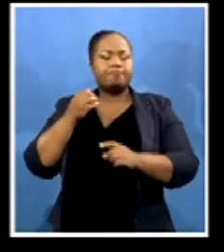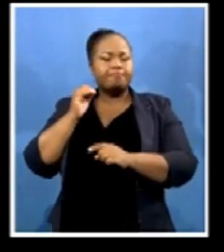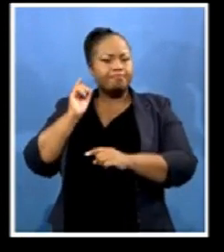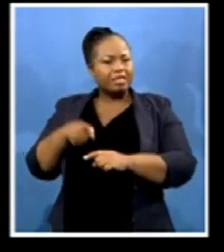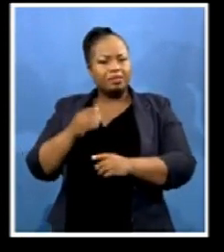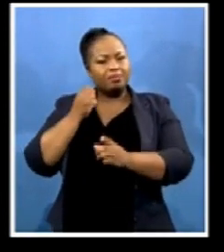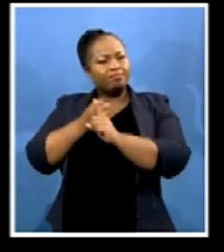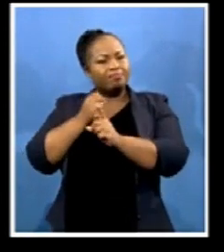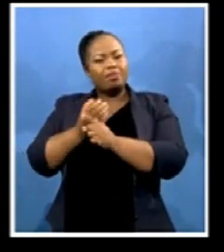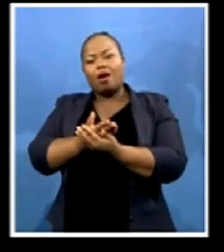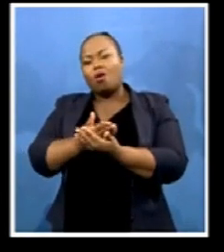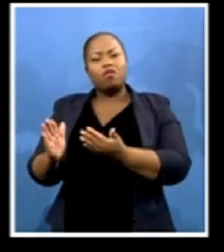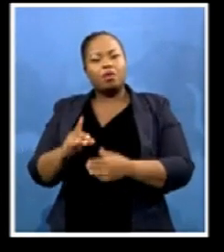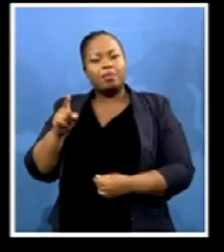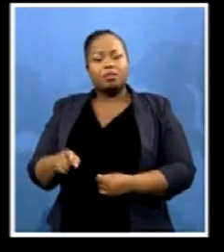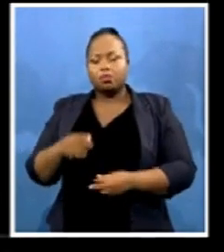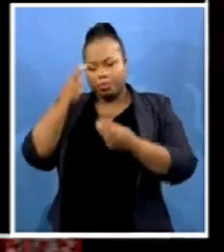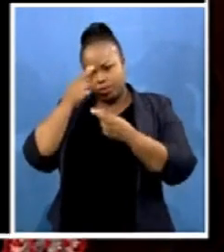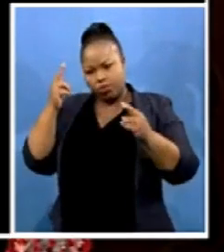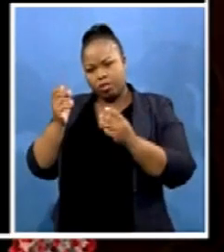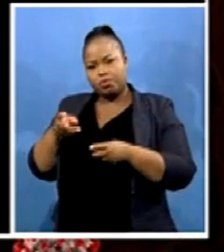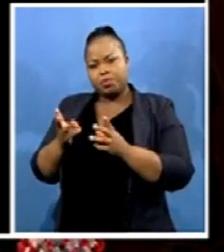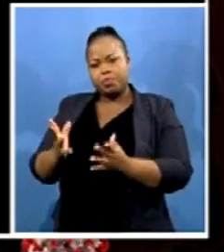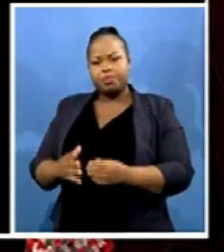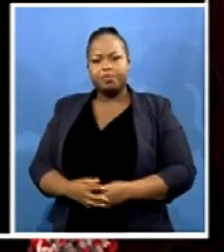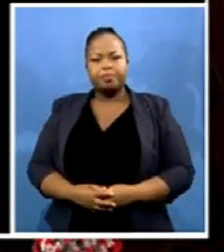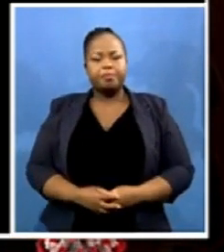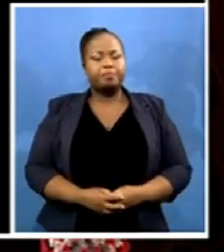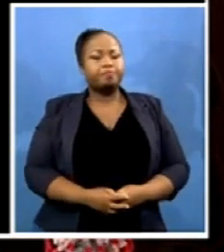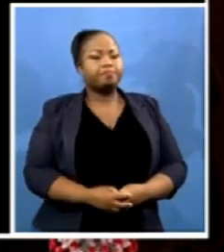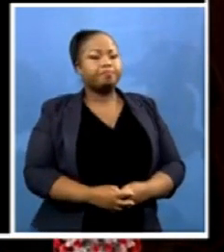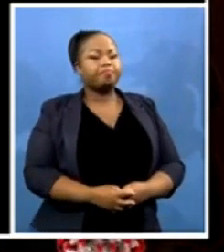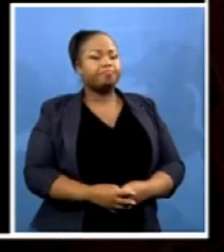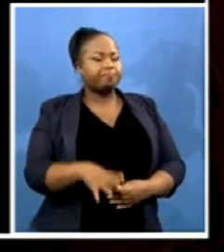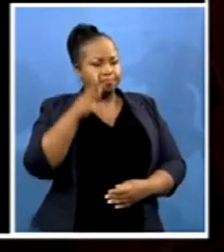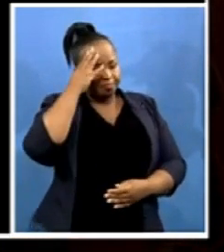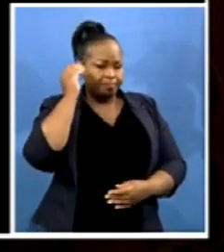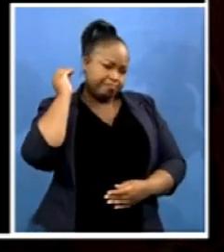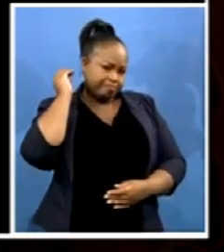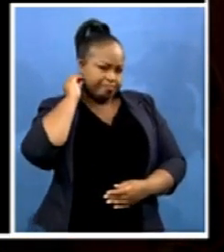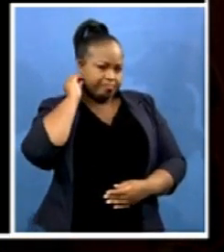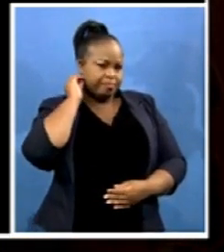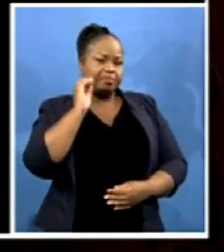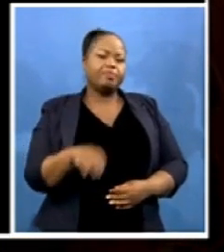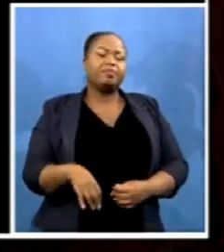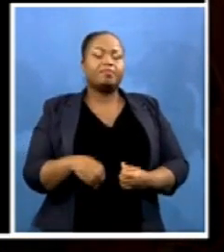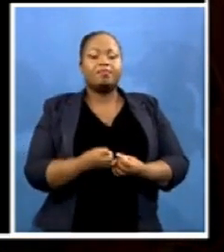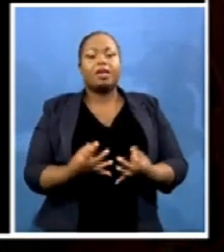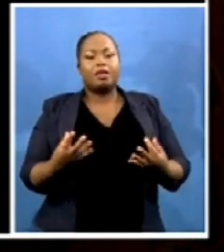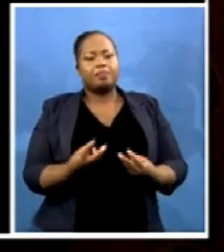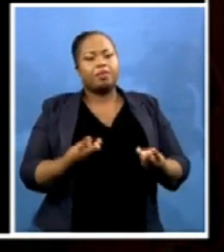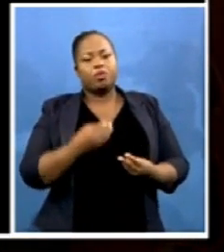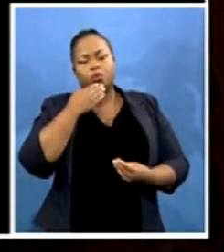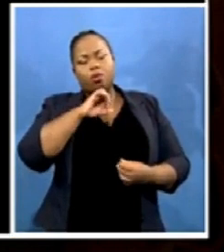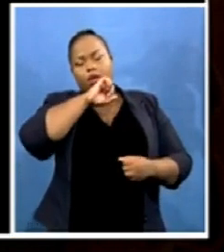you that way. Those are the memories that will be etched in the minds of many who loved and appreciated him.